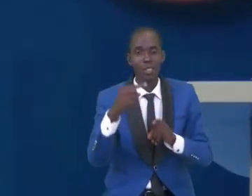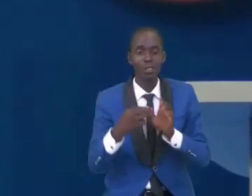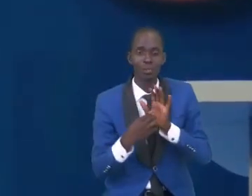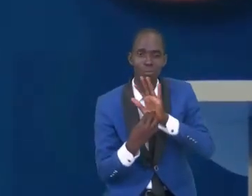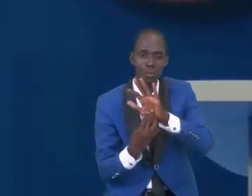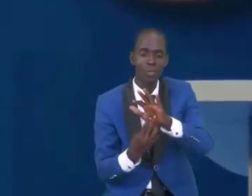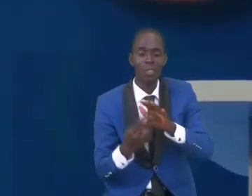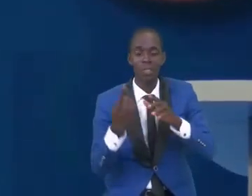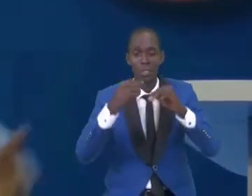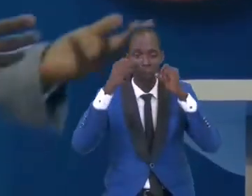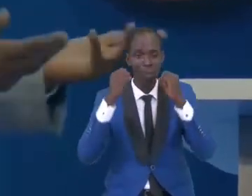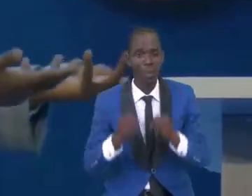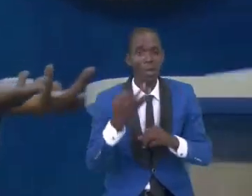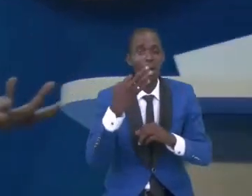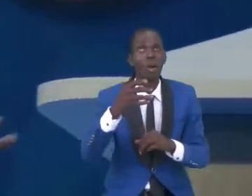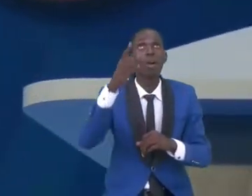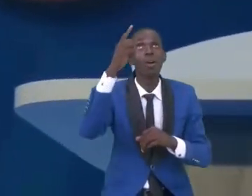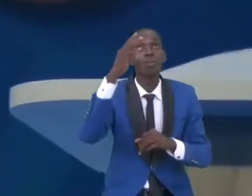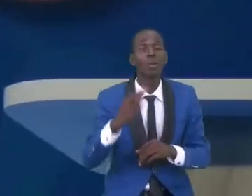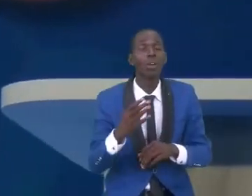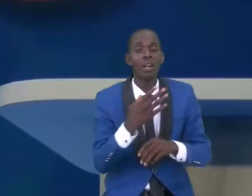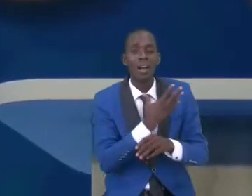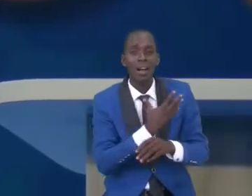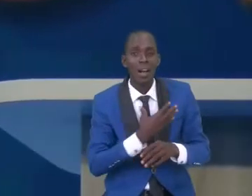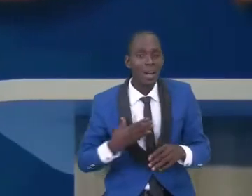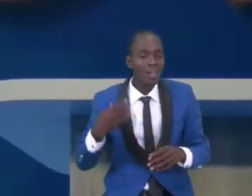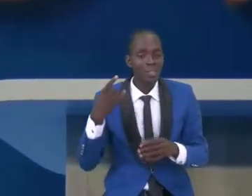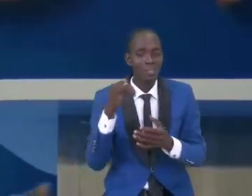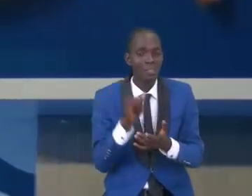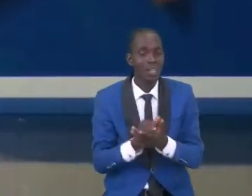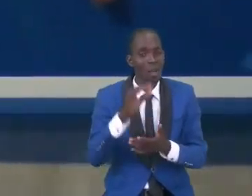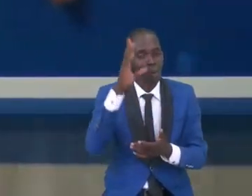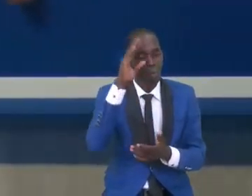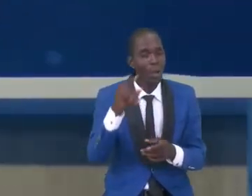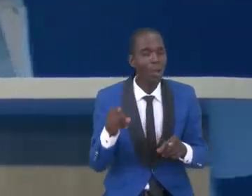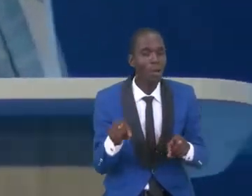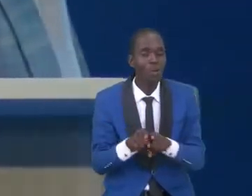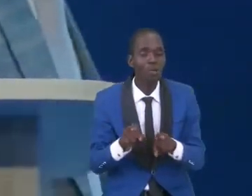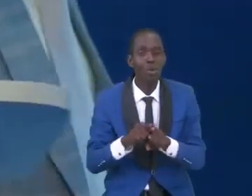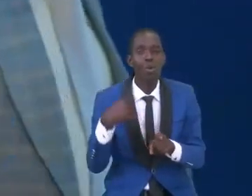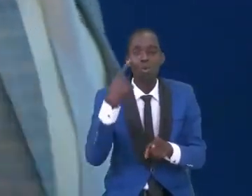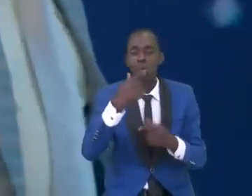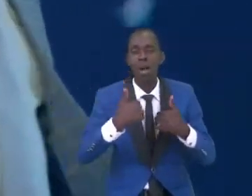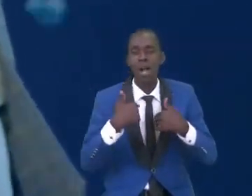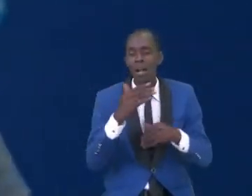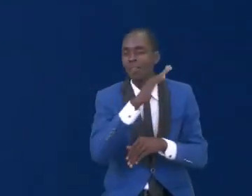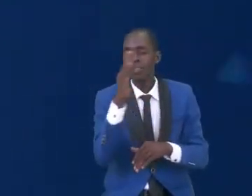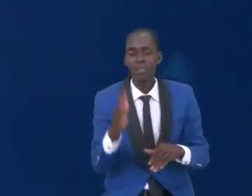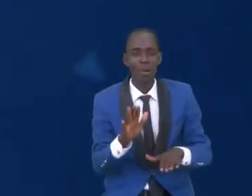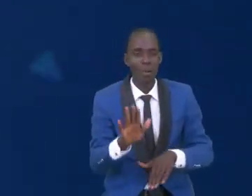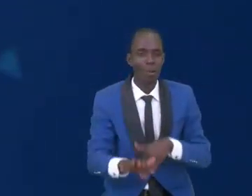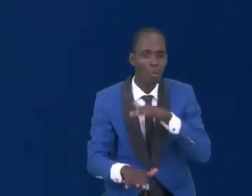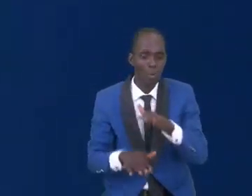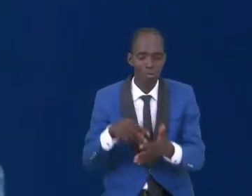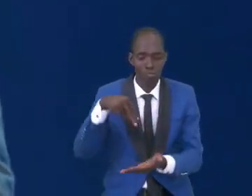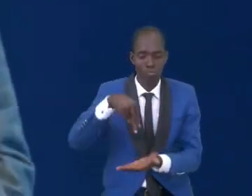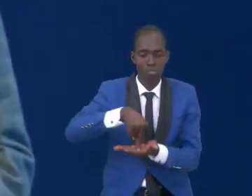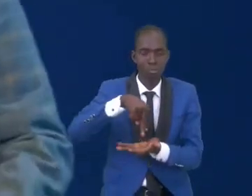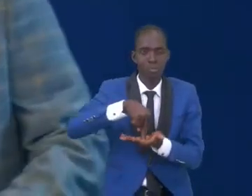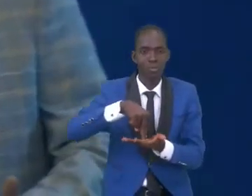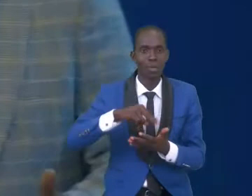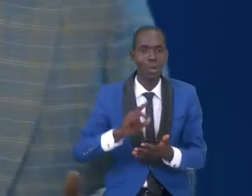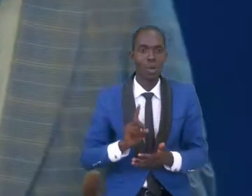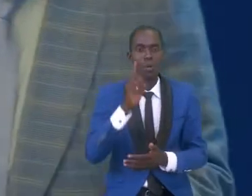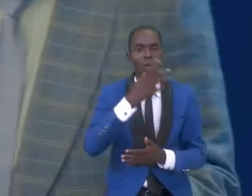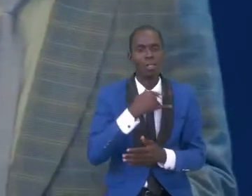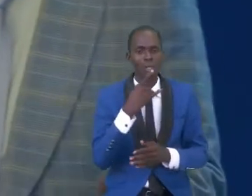power of God, and the man also who had never walked, he stood up straight. He said, make way for